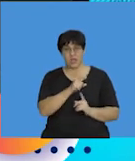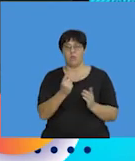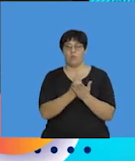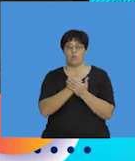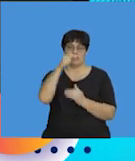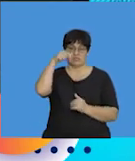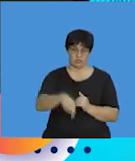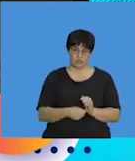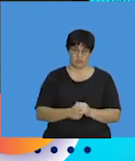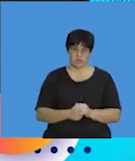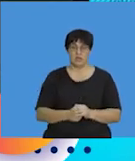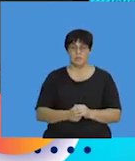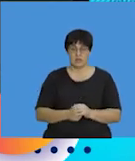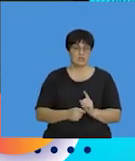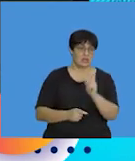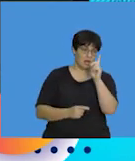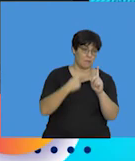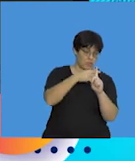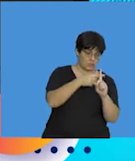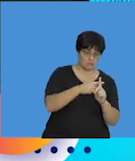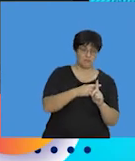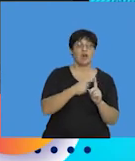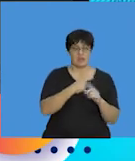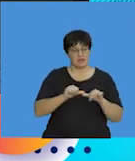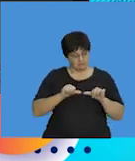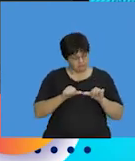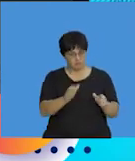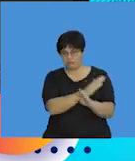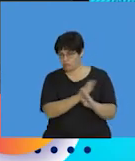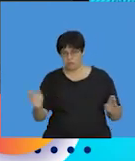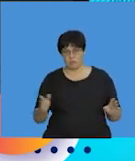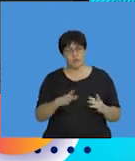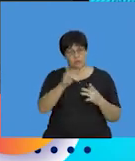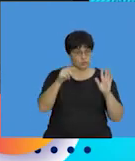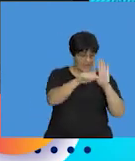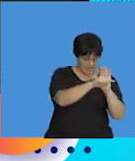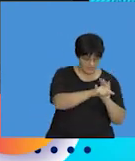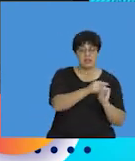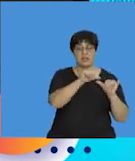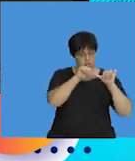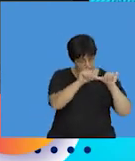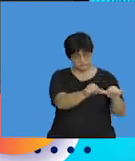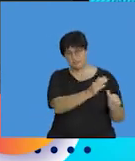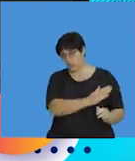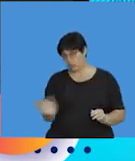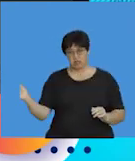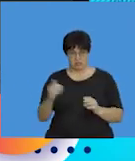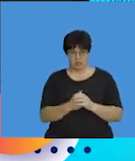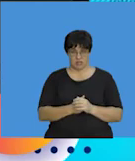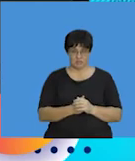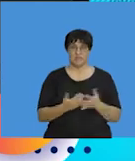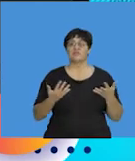down, and you must choose a direction as positive and stick to it the whole way